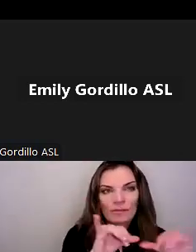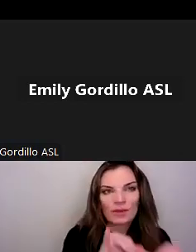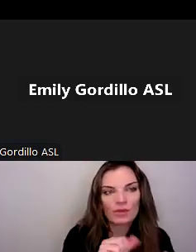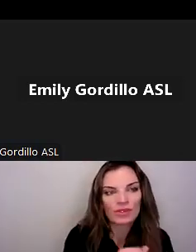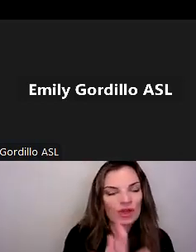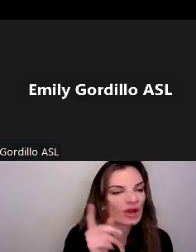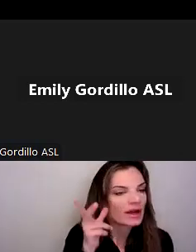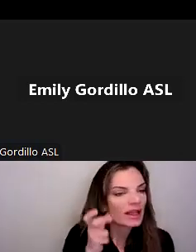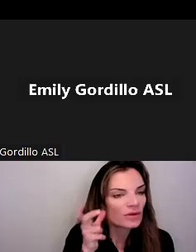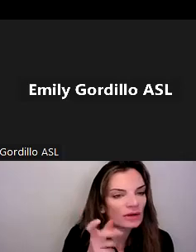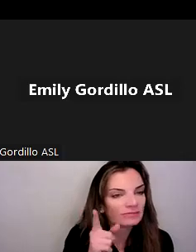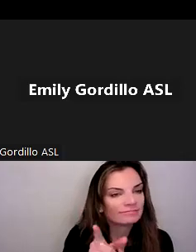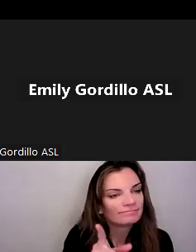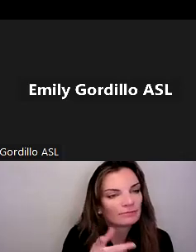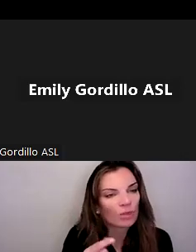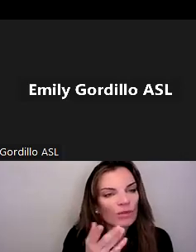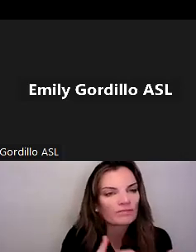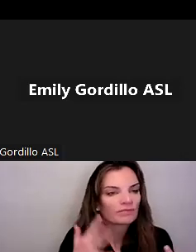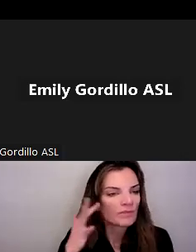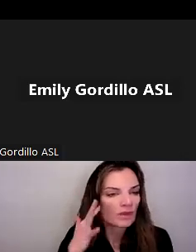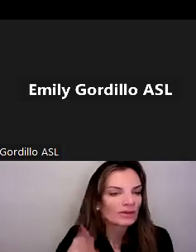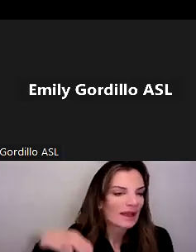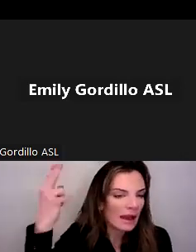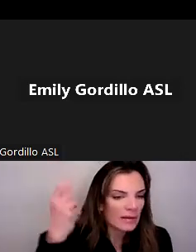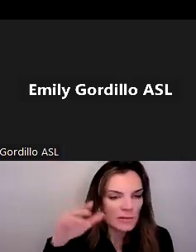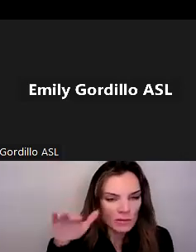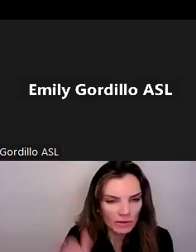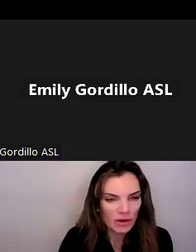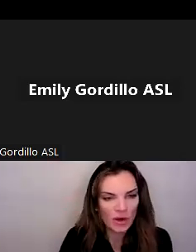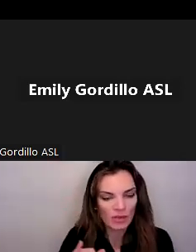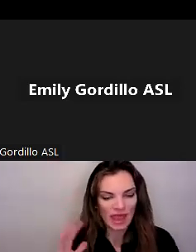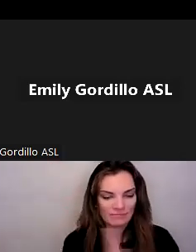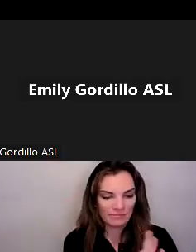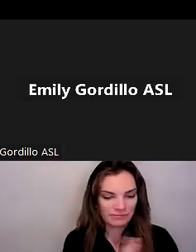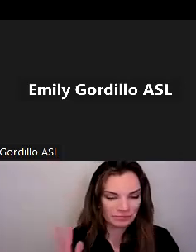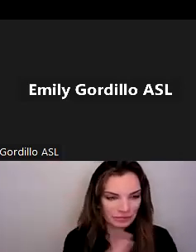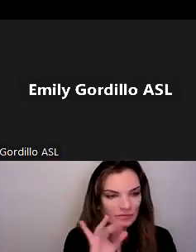how loud or how soft things are, as well as the frequency range. So this